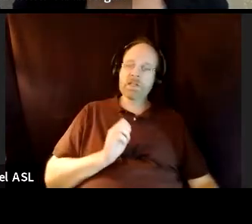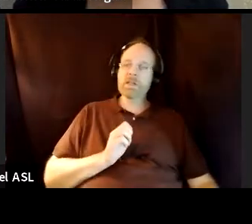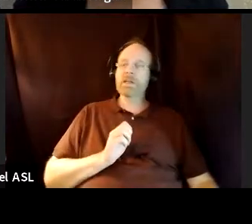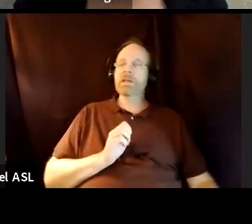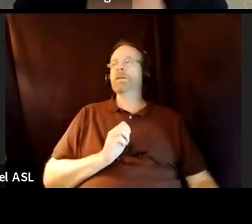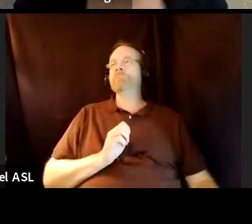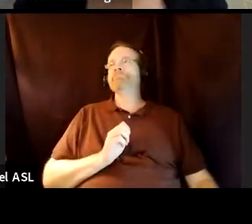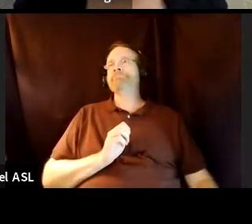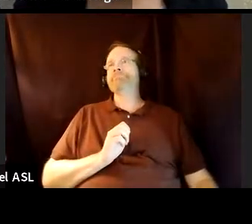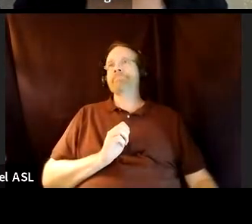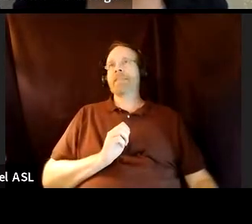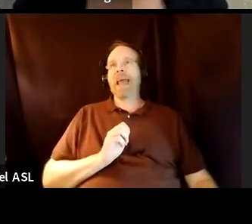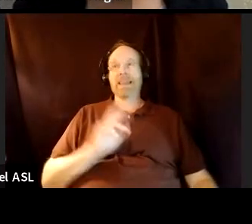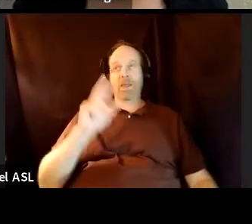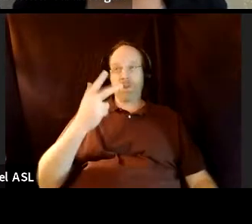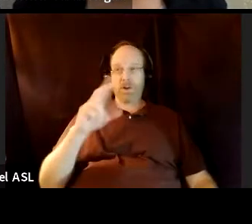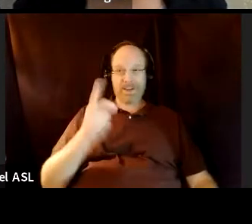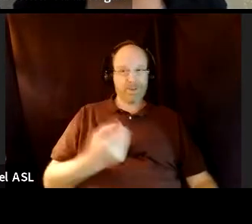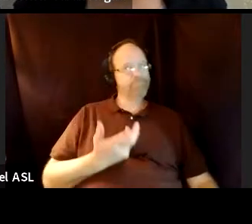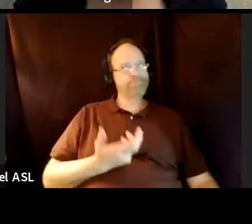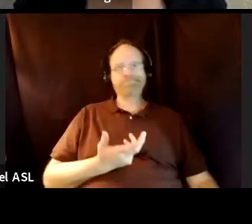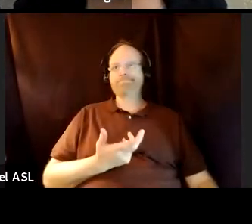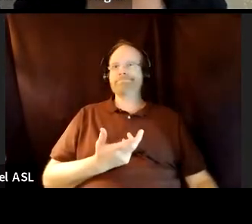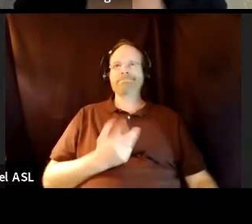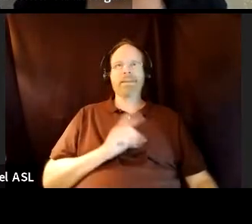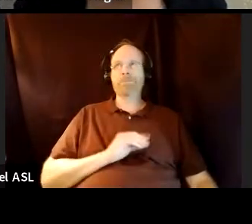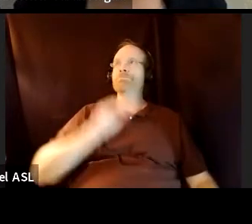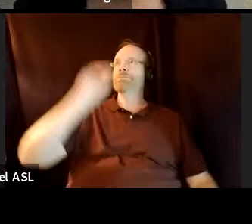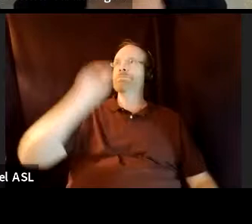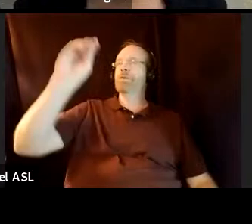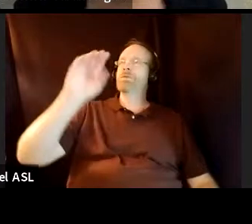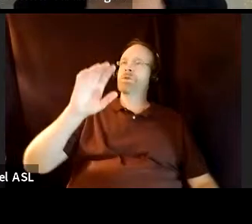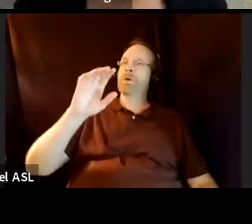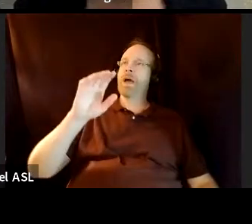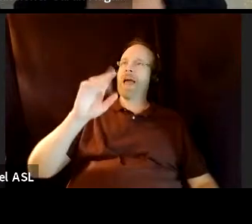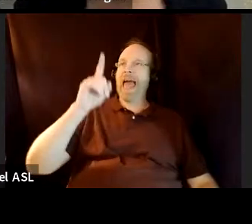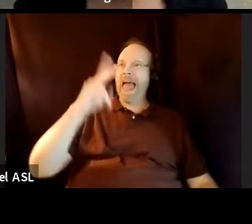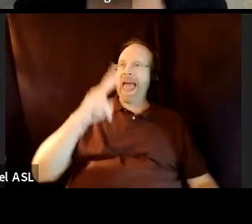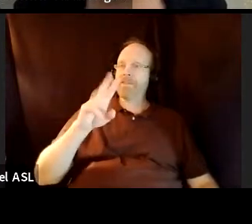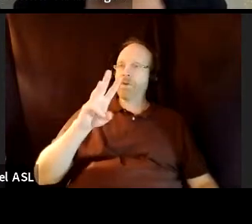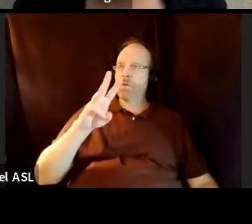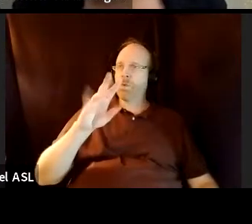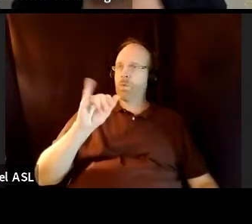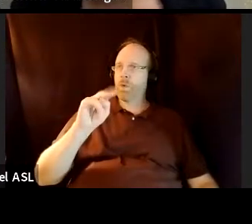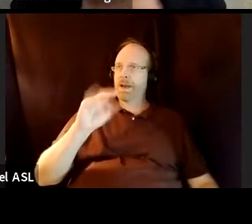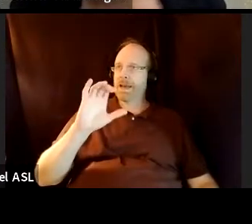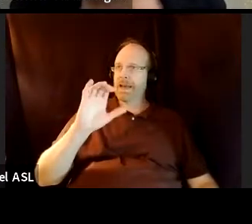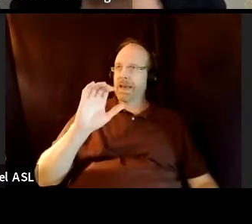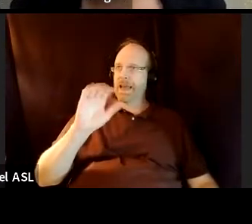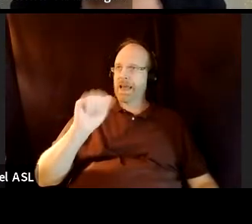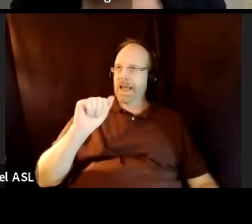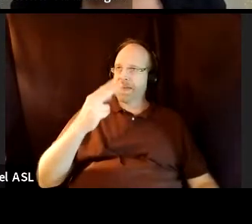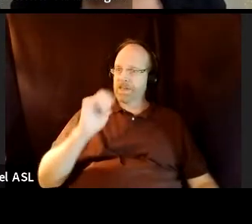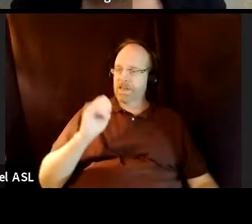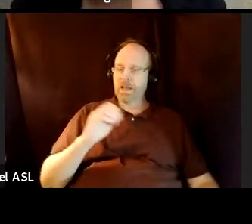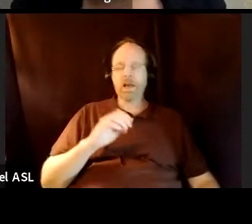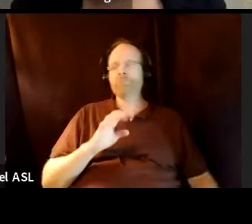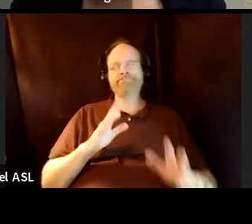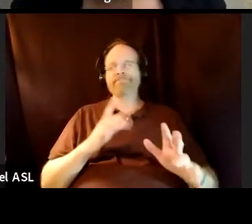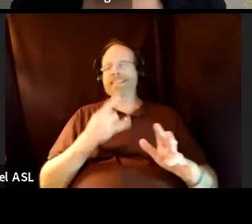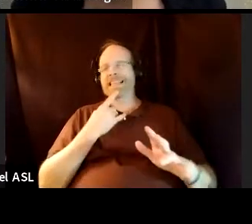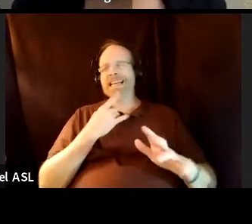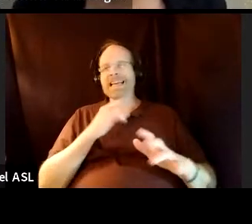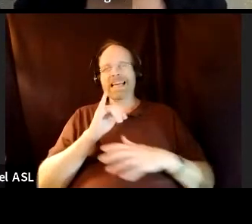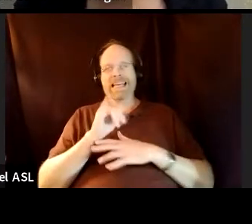will, the third district is going to have to move into half of Wenatchee and the Yakima. I should say